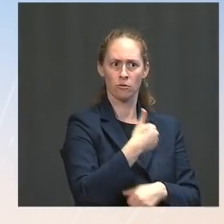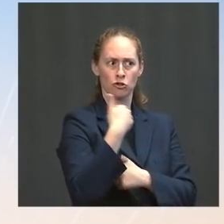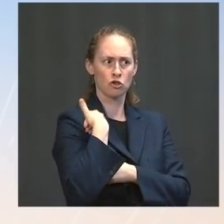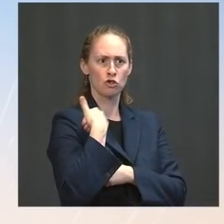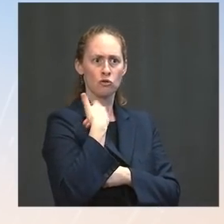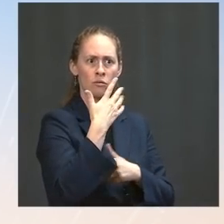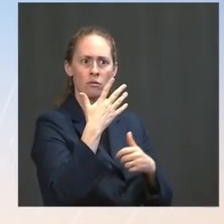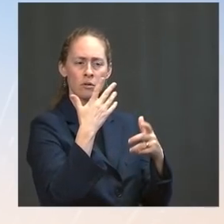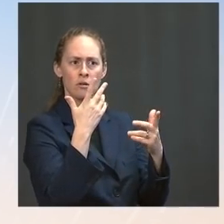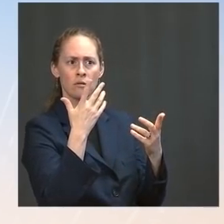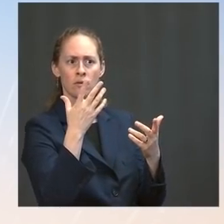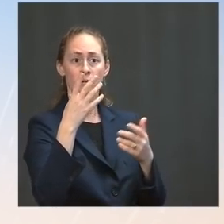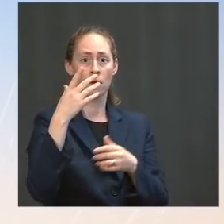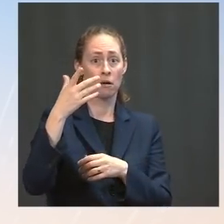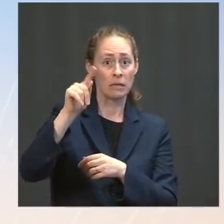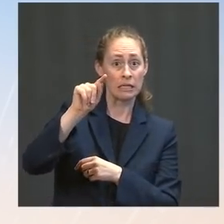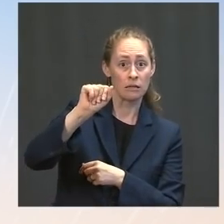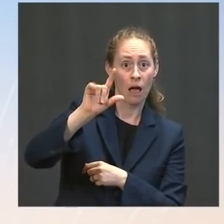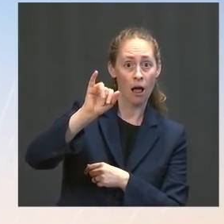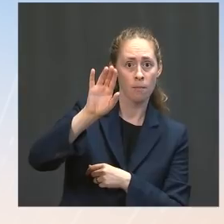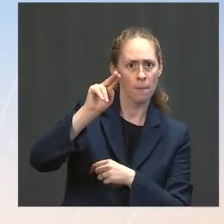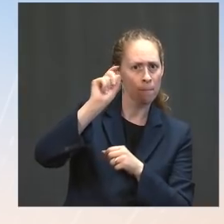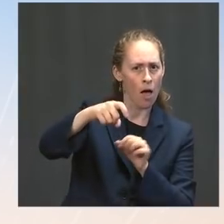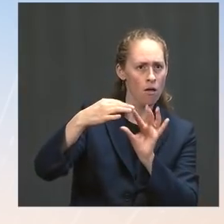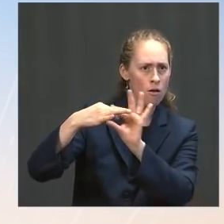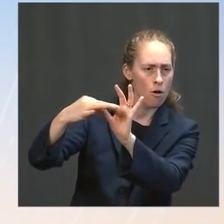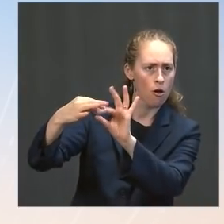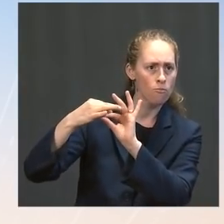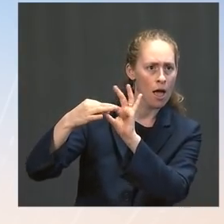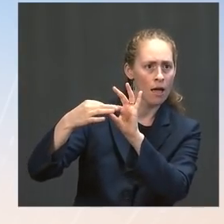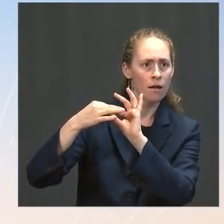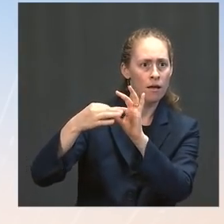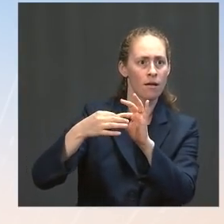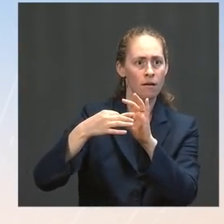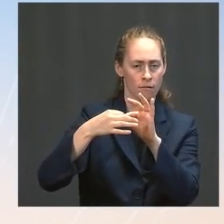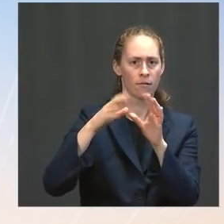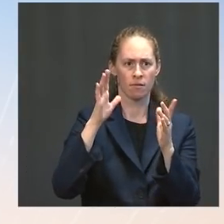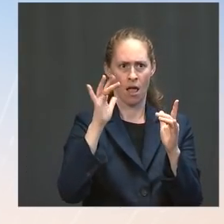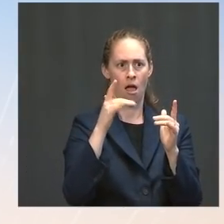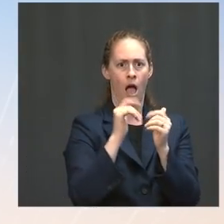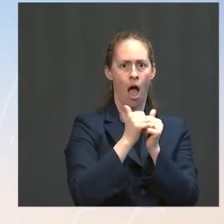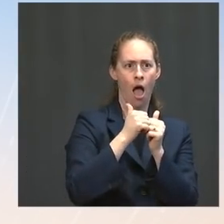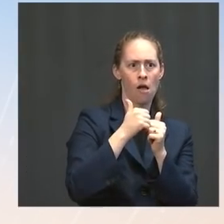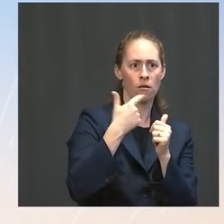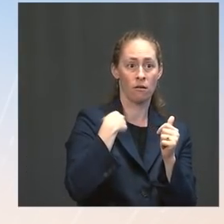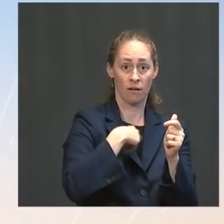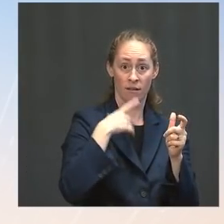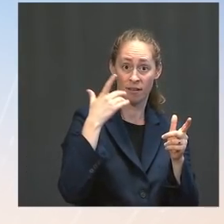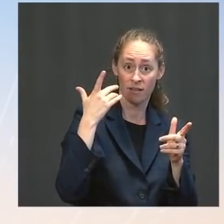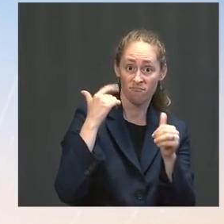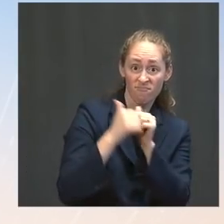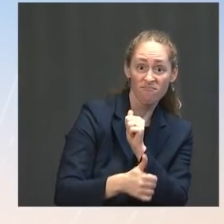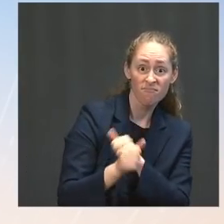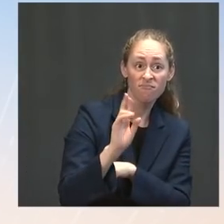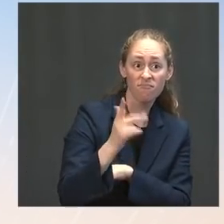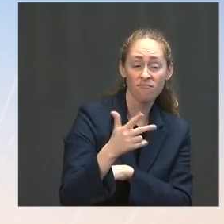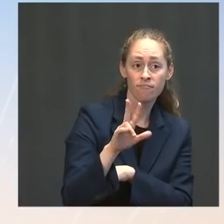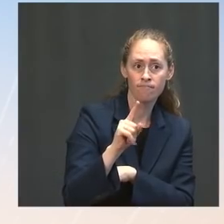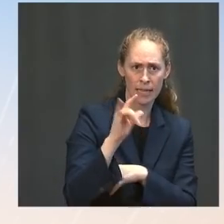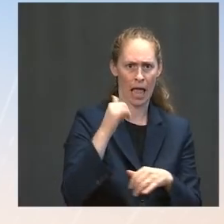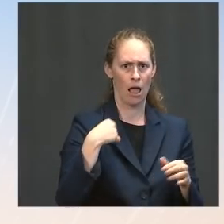tens of thousands of people every day for free, and that's the focus that our military on the ground, our diplomats have on the ground. And if you're asking me